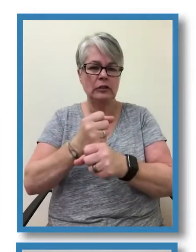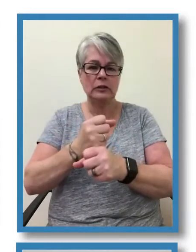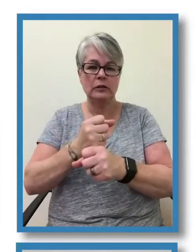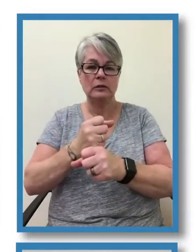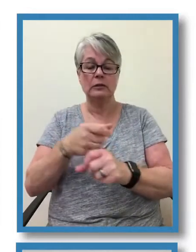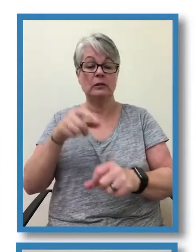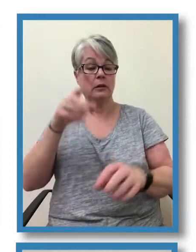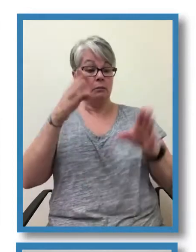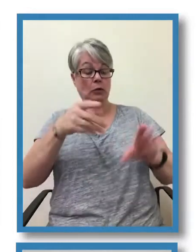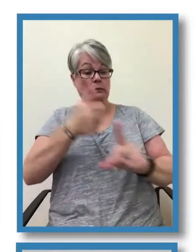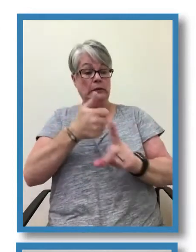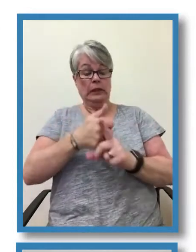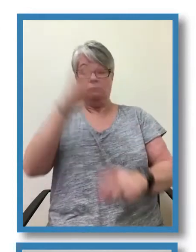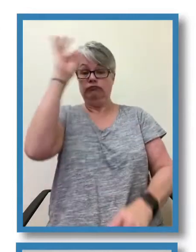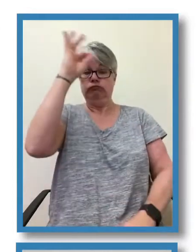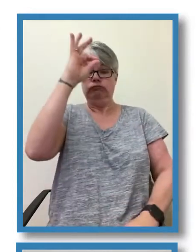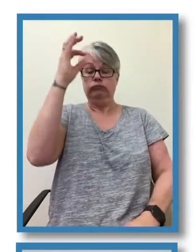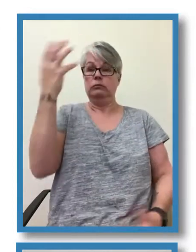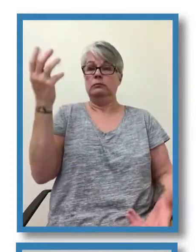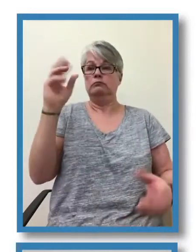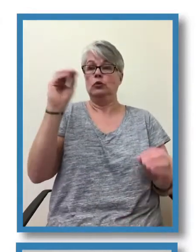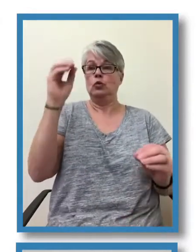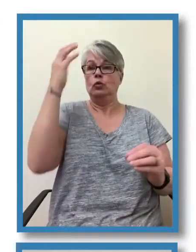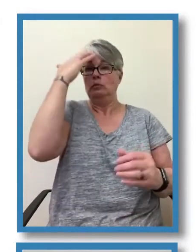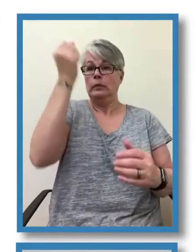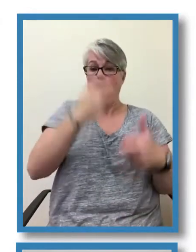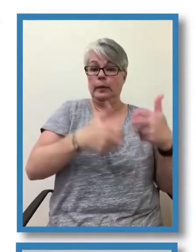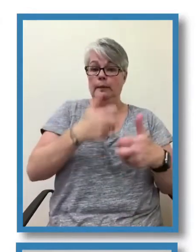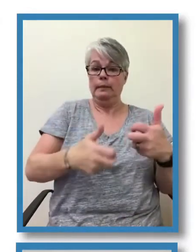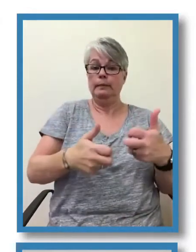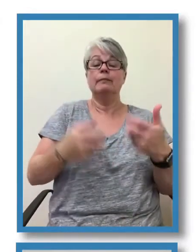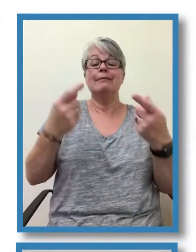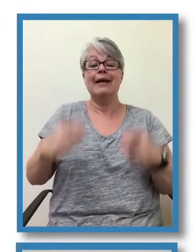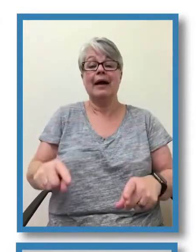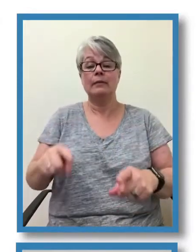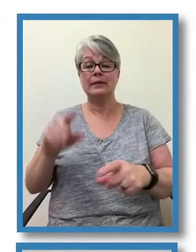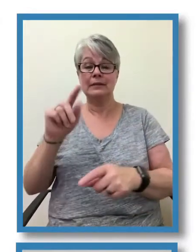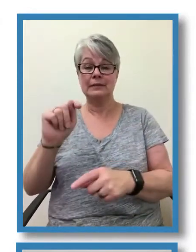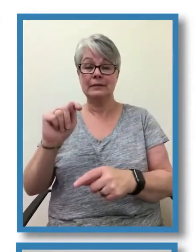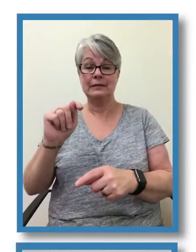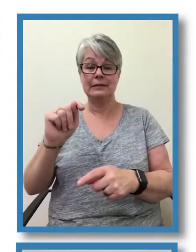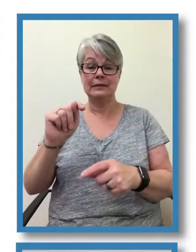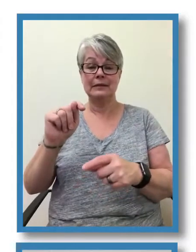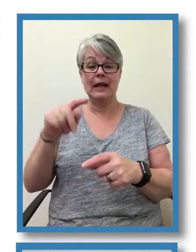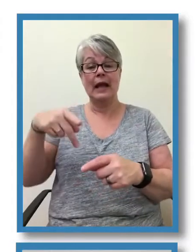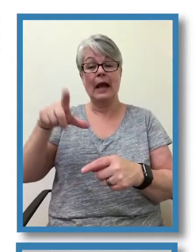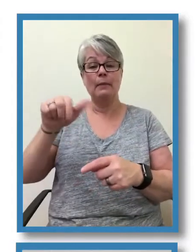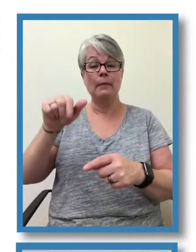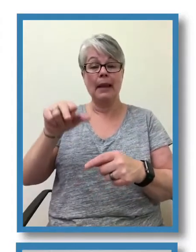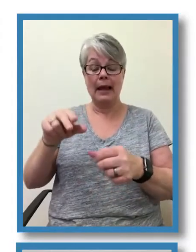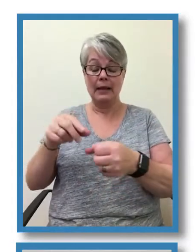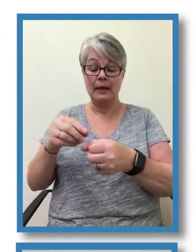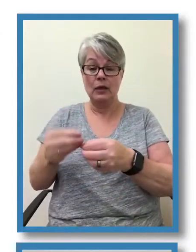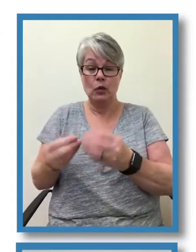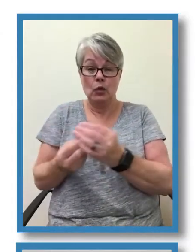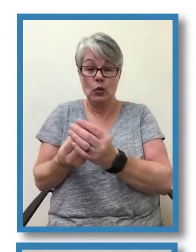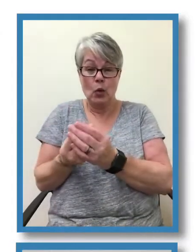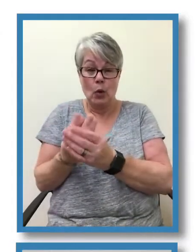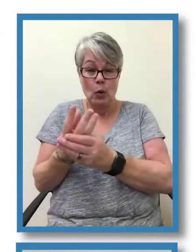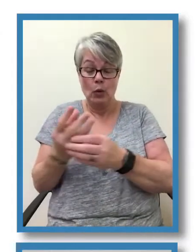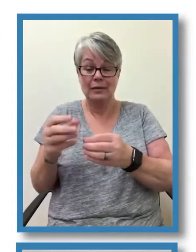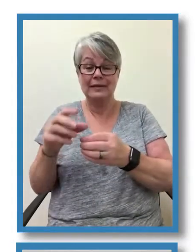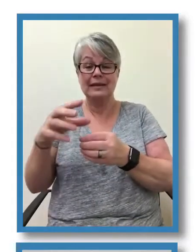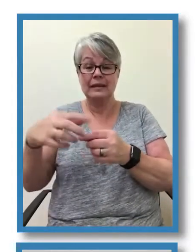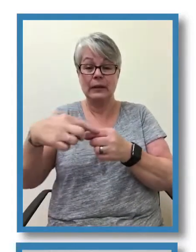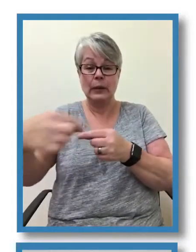and the tangles disrupt the functioning of that nerve cell and eventually kill that nerve cell, so that nerve cell